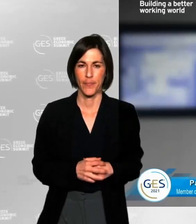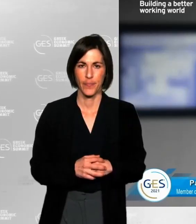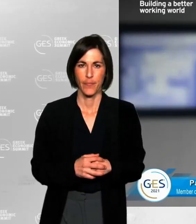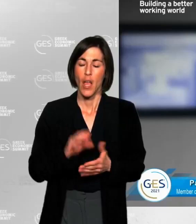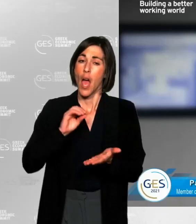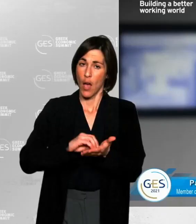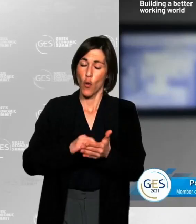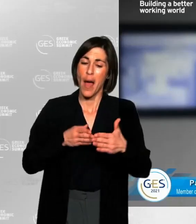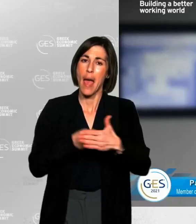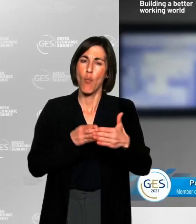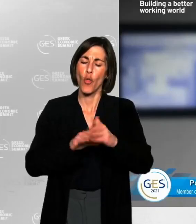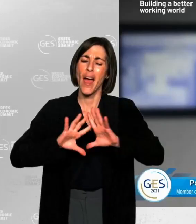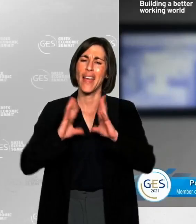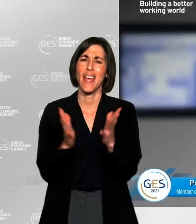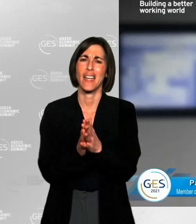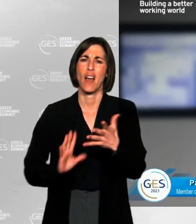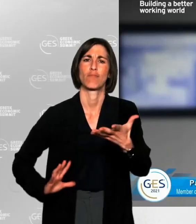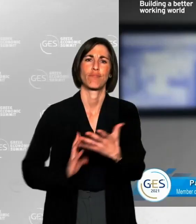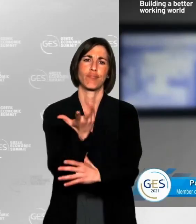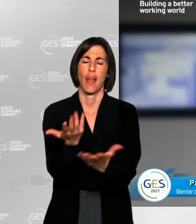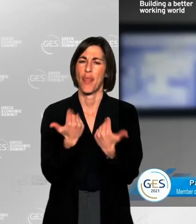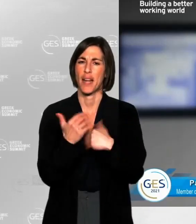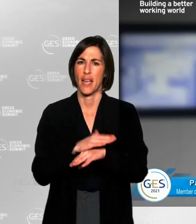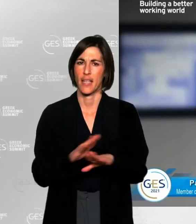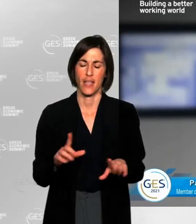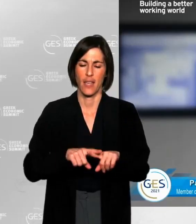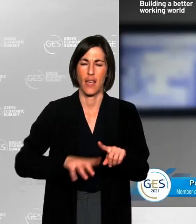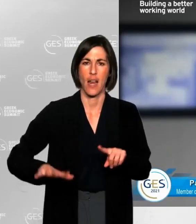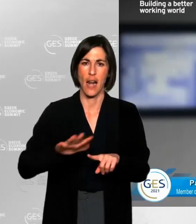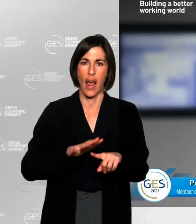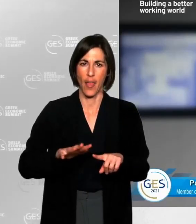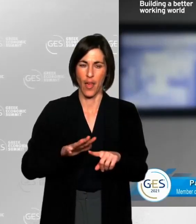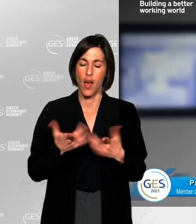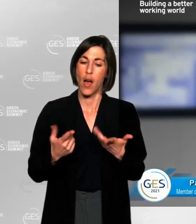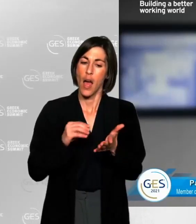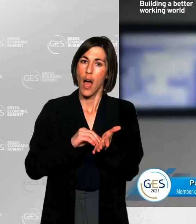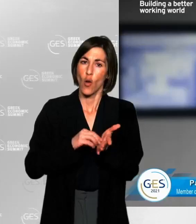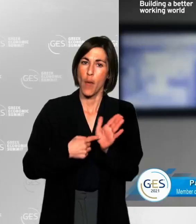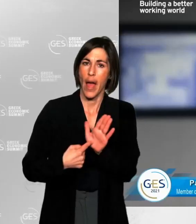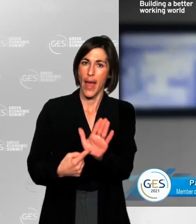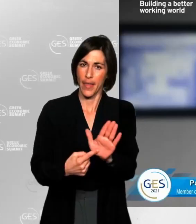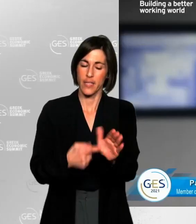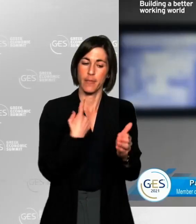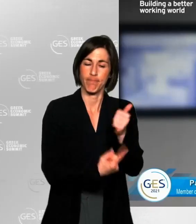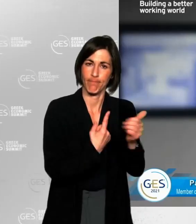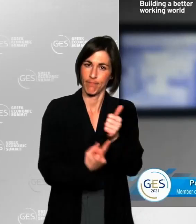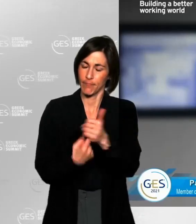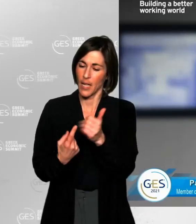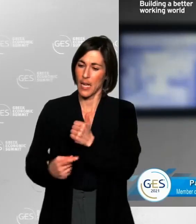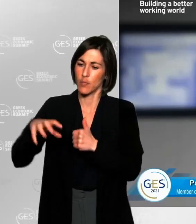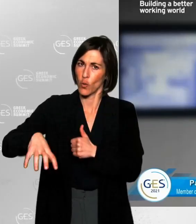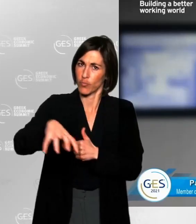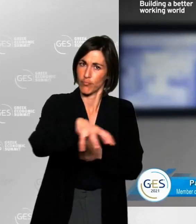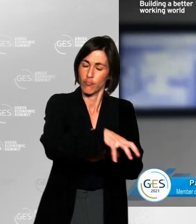light on areas that should be at the center of our attention if we want to transform our country and take the next